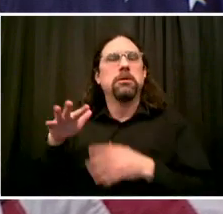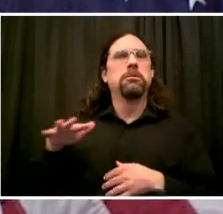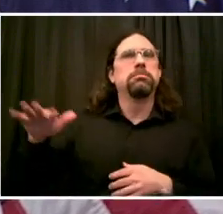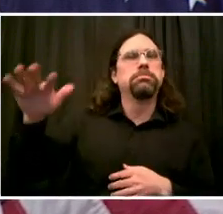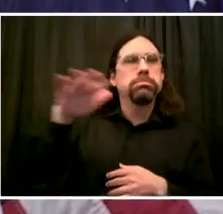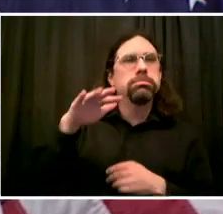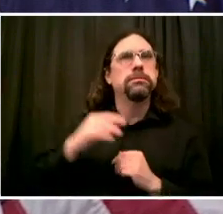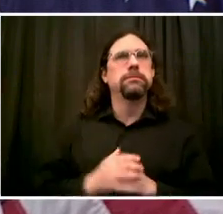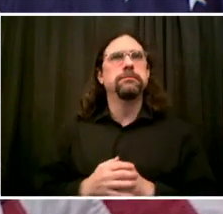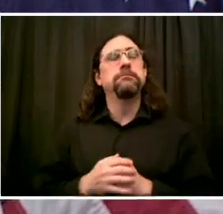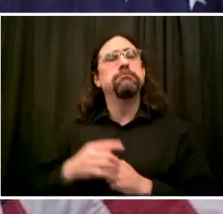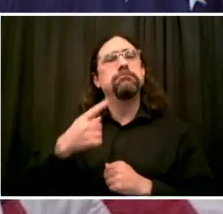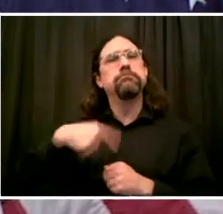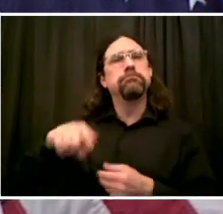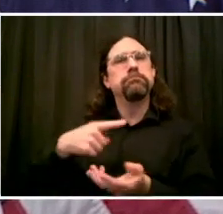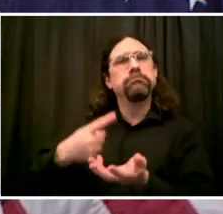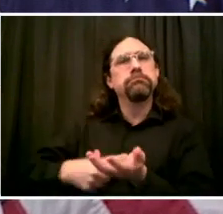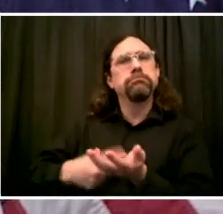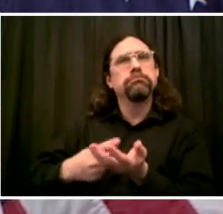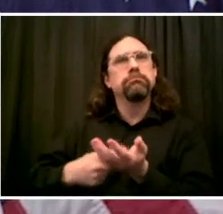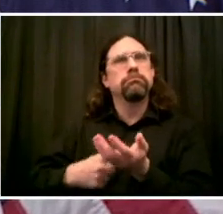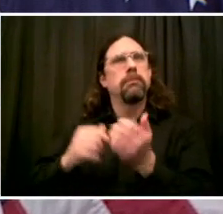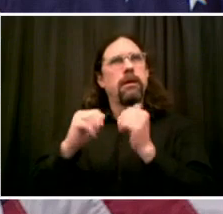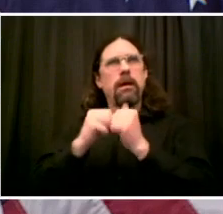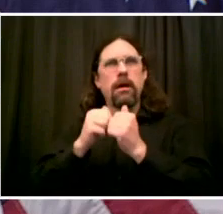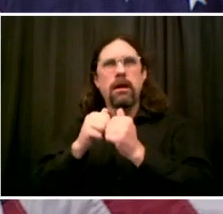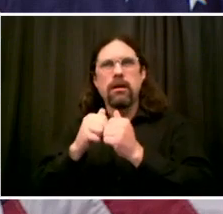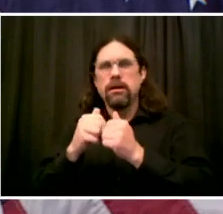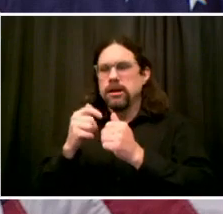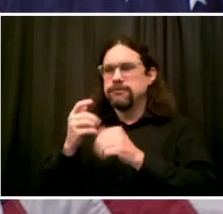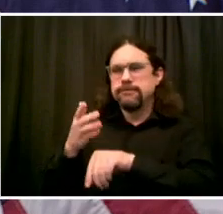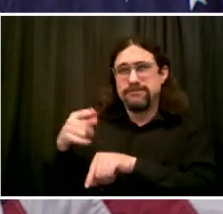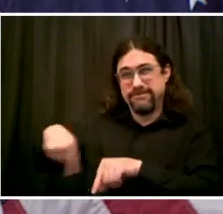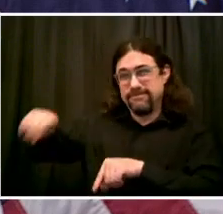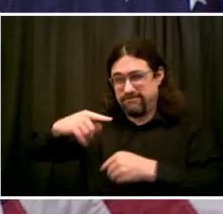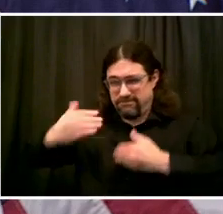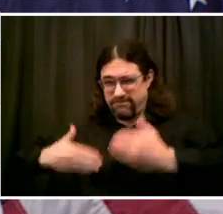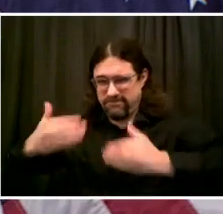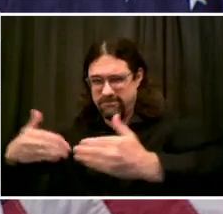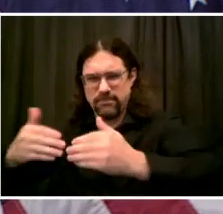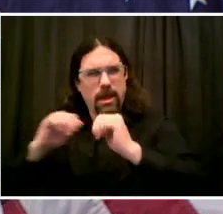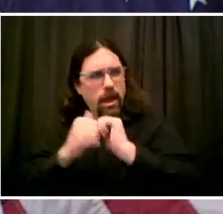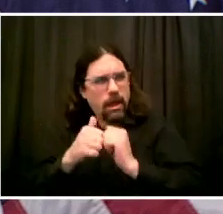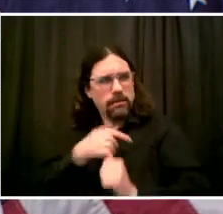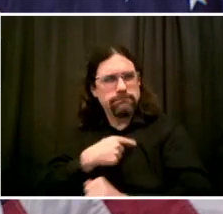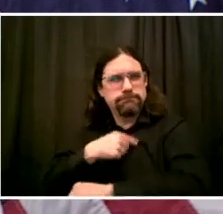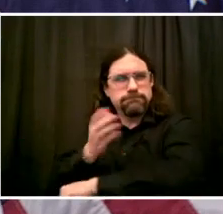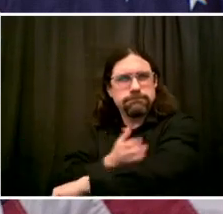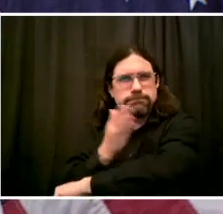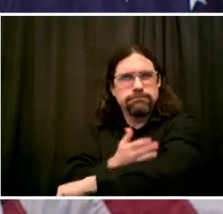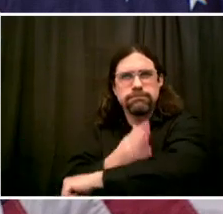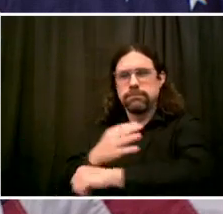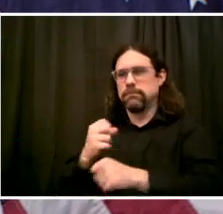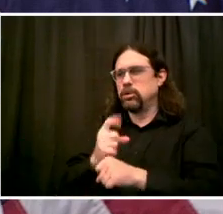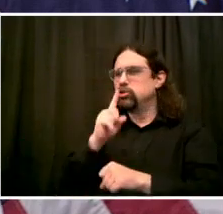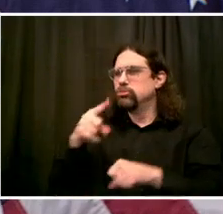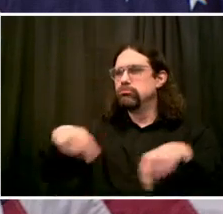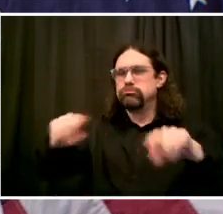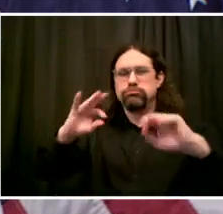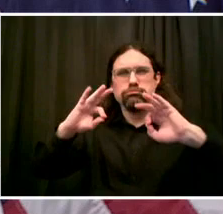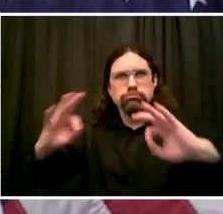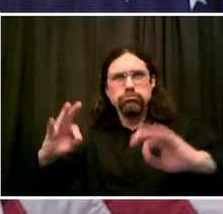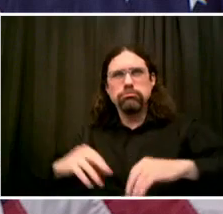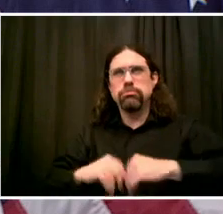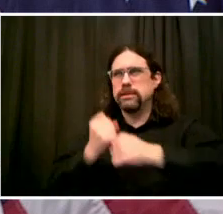am very, very clear about the fact that social distancing isn't easy, shelter in place isn't easy, even remembering to